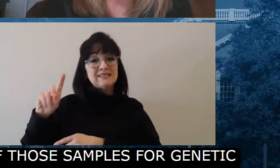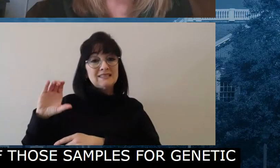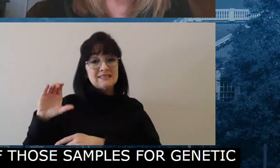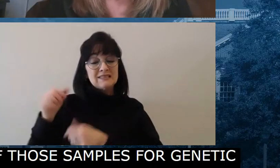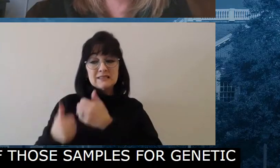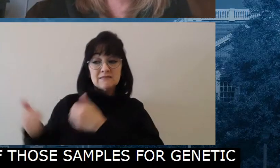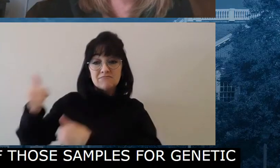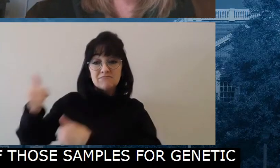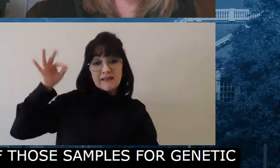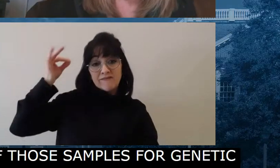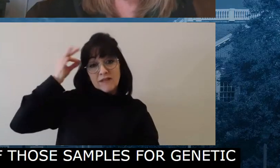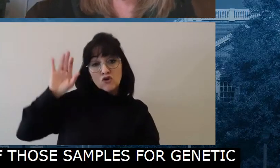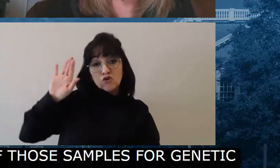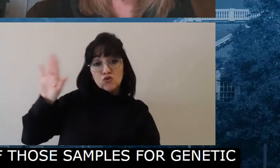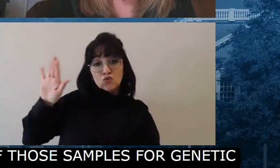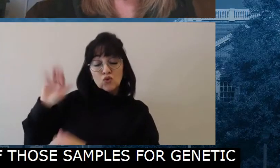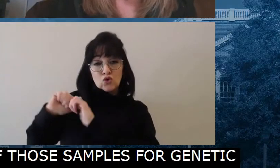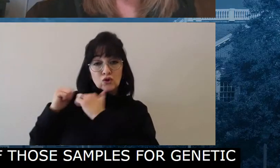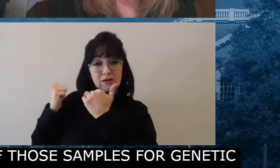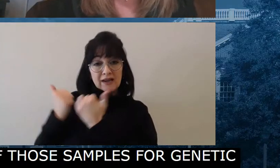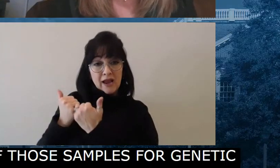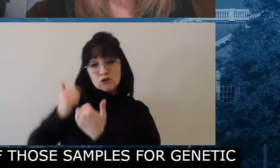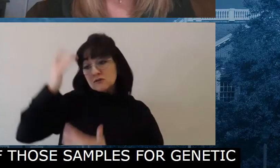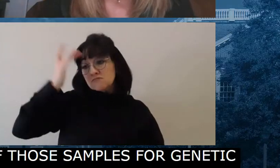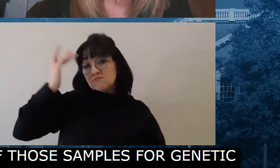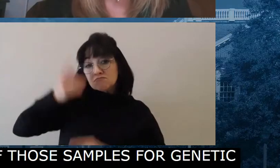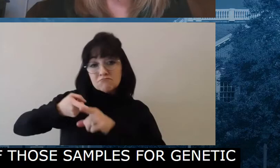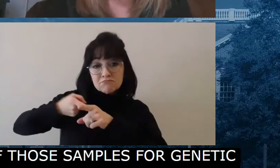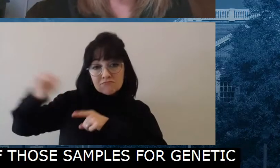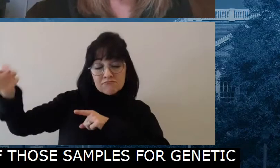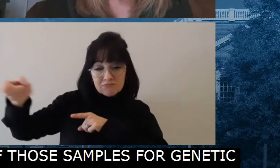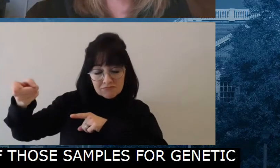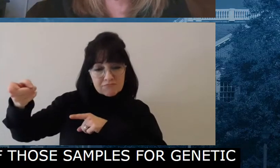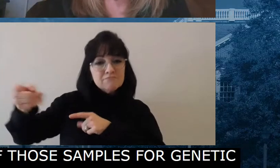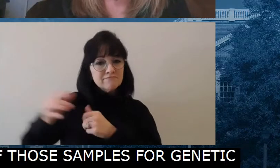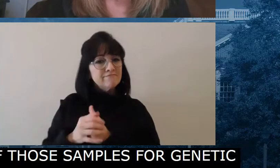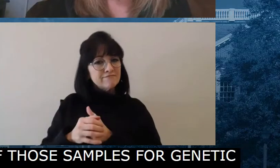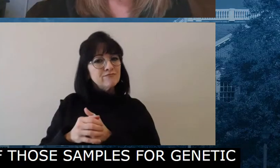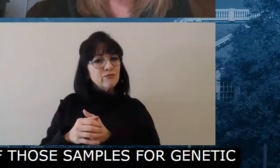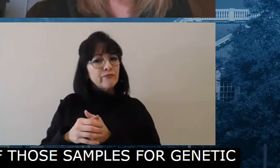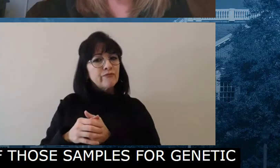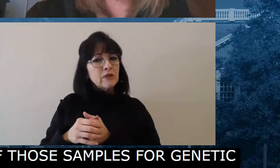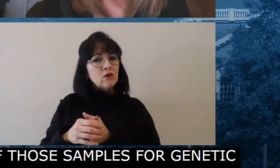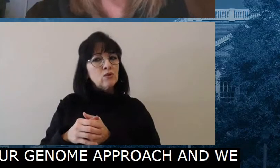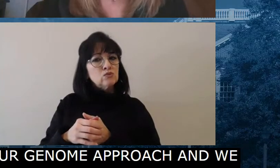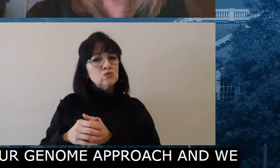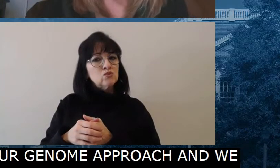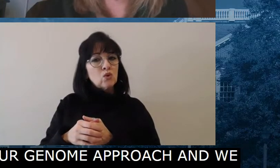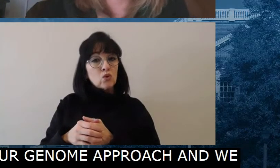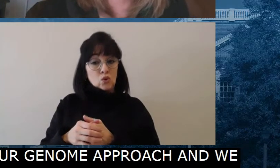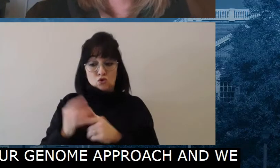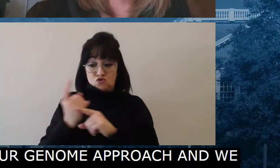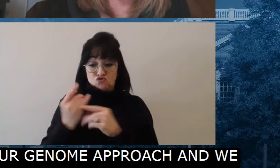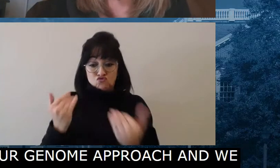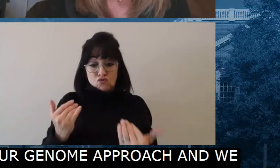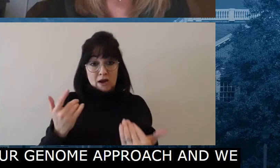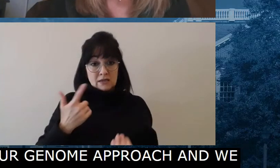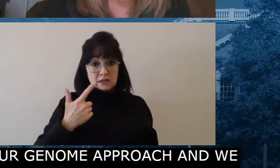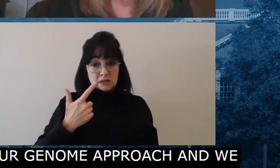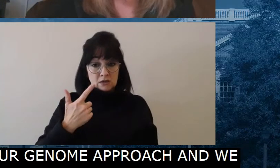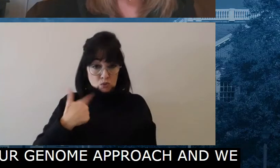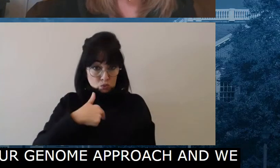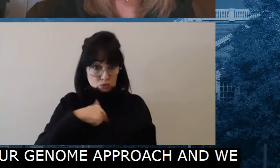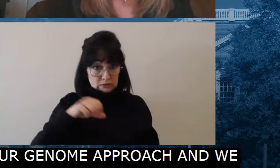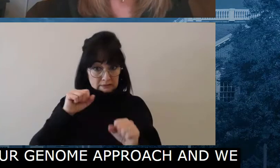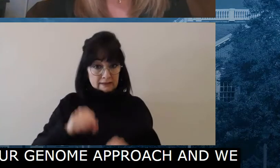well. And so, we're certainly not able to look at all specimen right